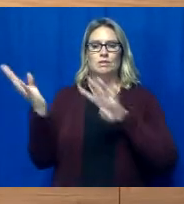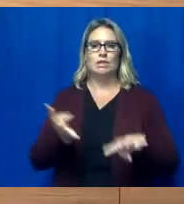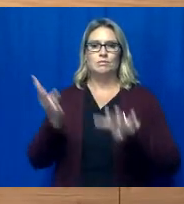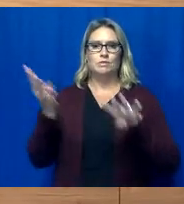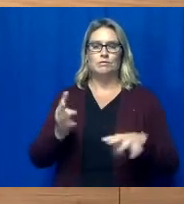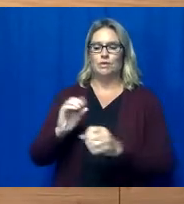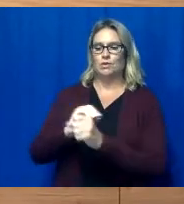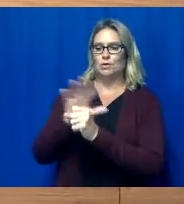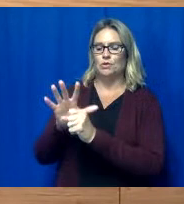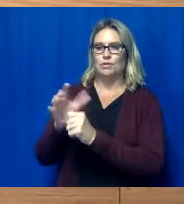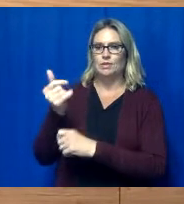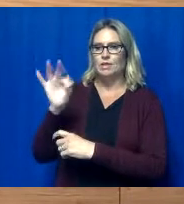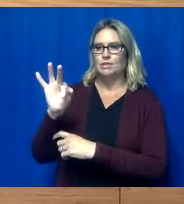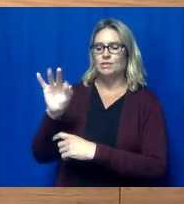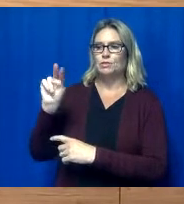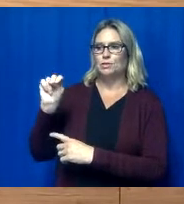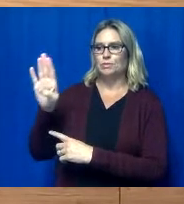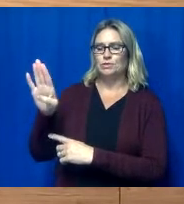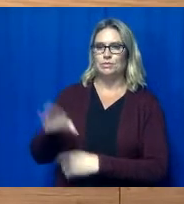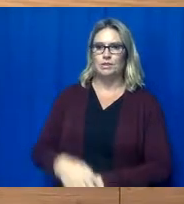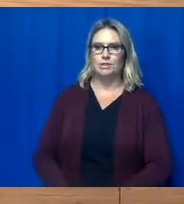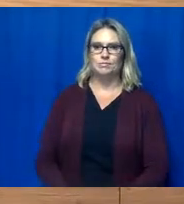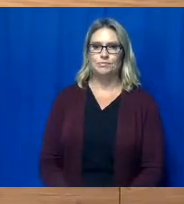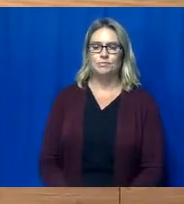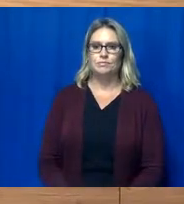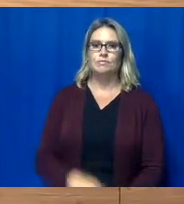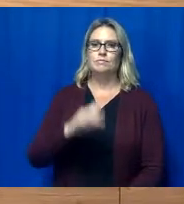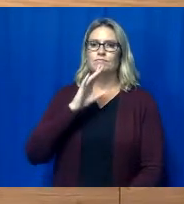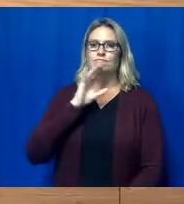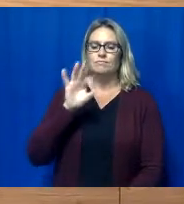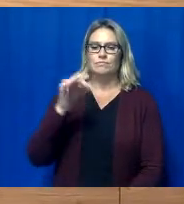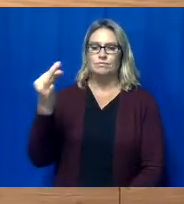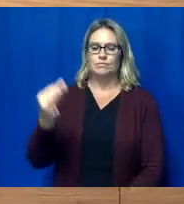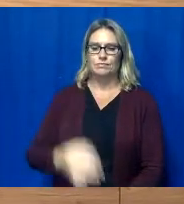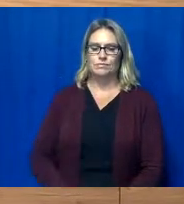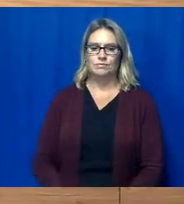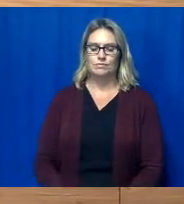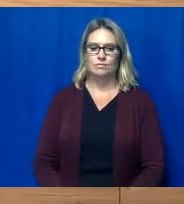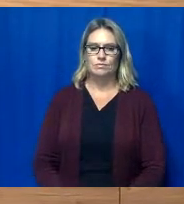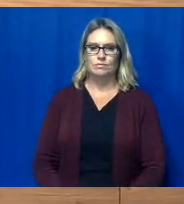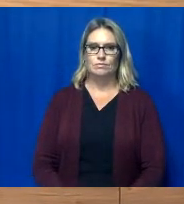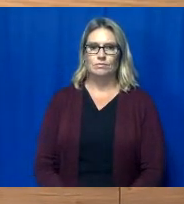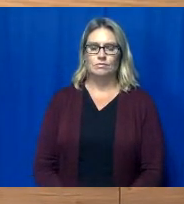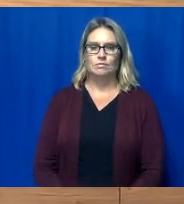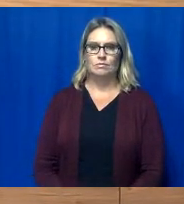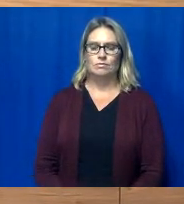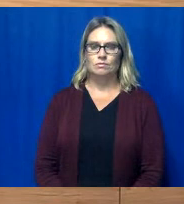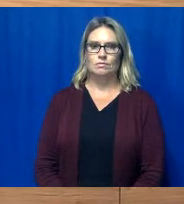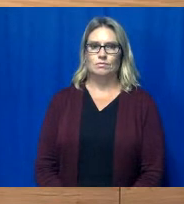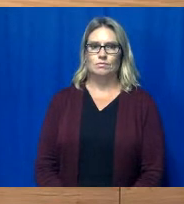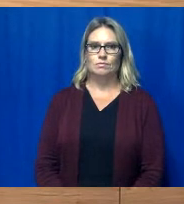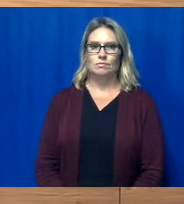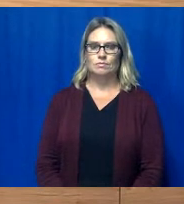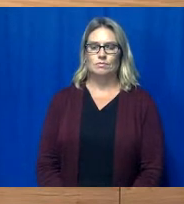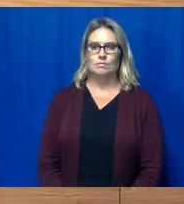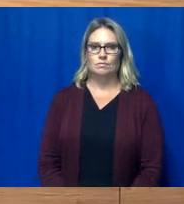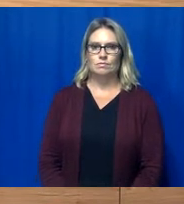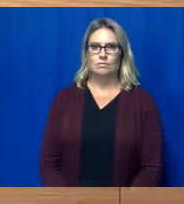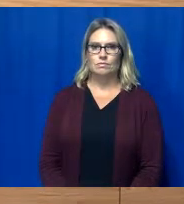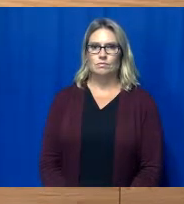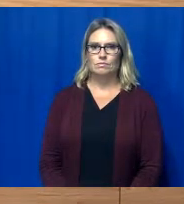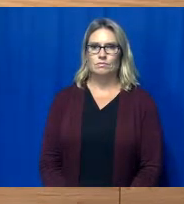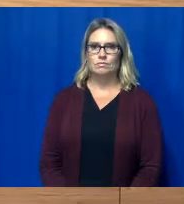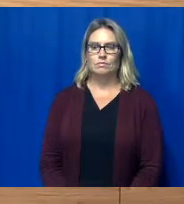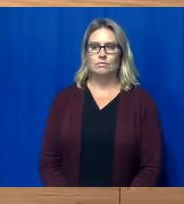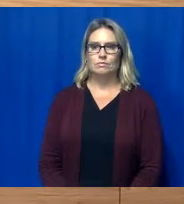sur le COVID-19 au Nouveau-Brunswick. Les porte-paroles aujourd'hui sont dans l'ordre suivant sont la médecin hygiéniste en chef, le Dr.